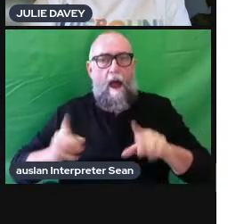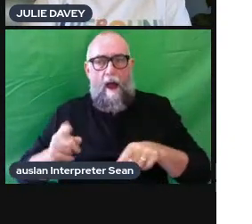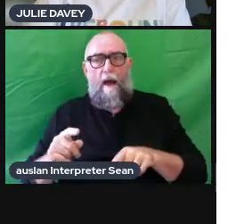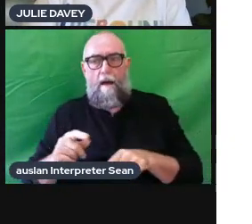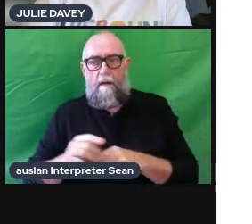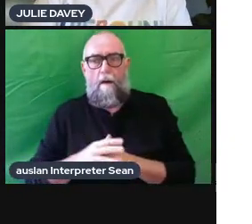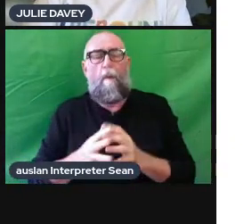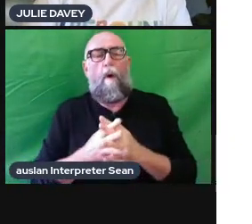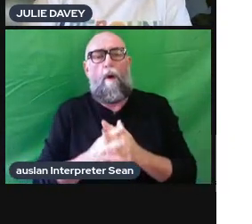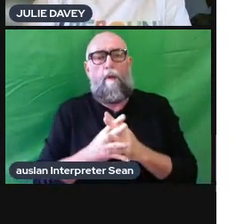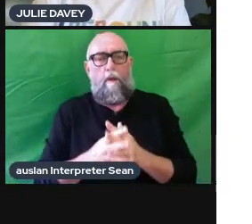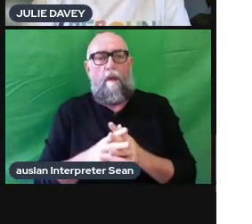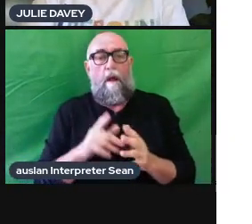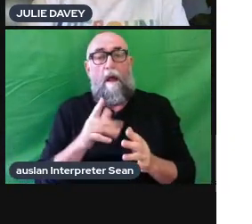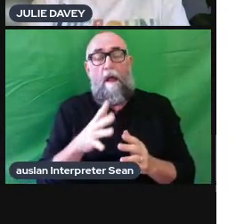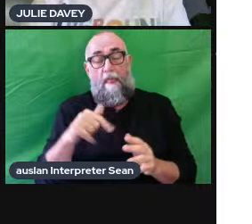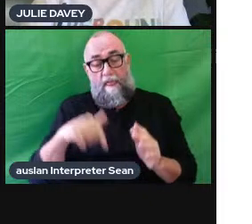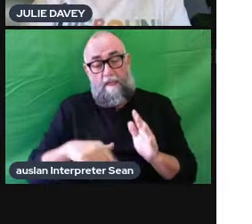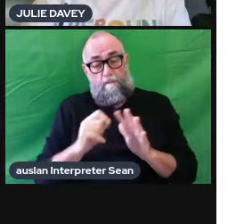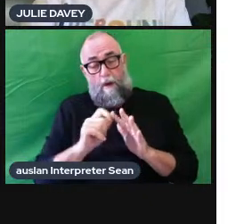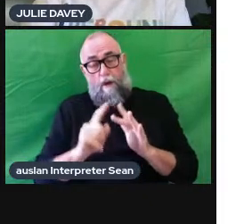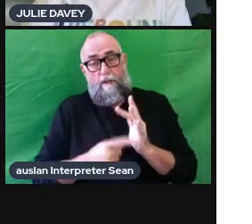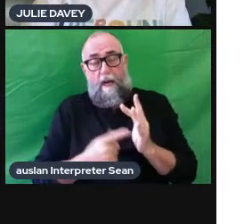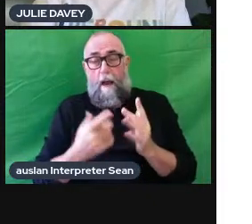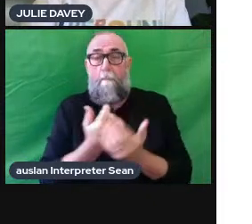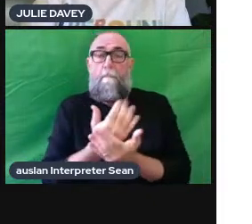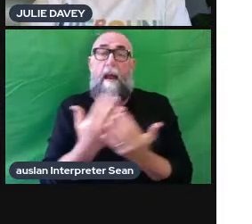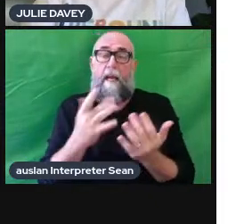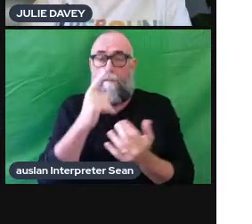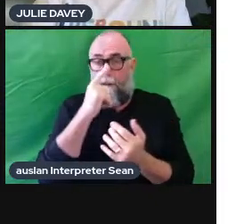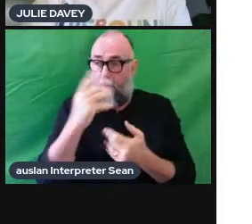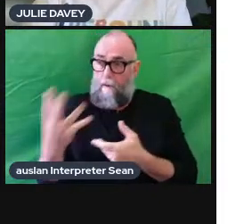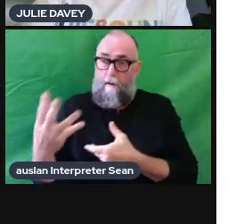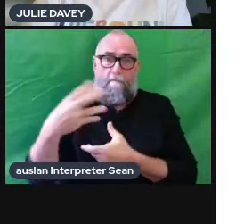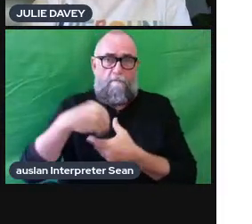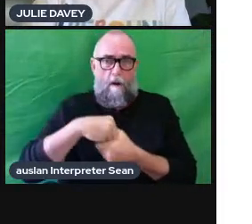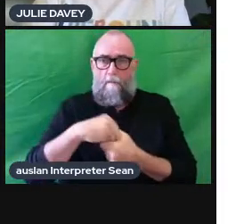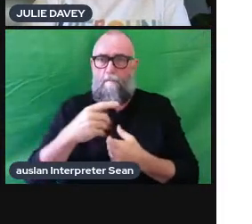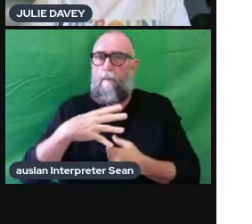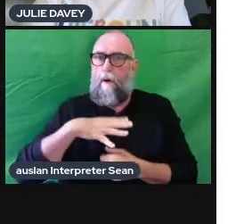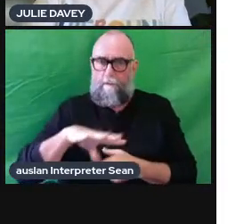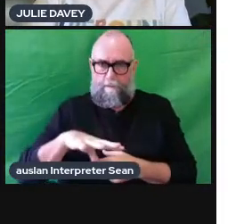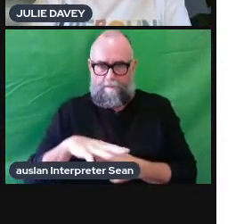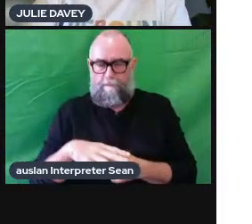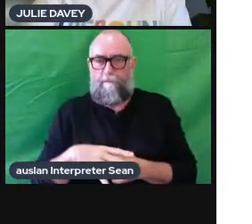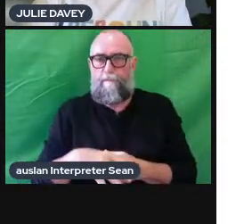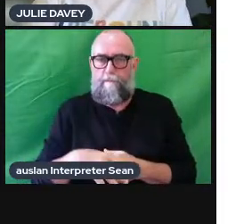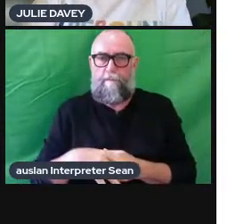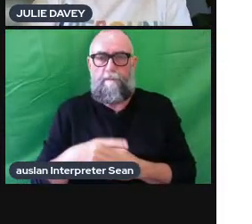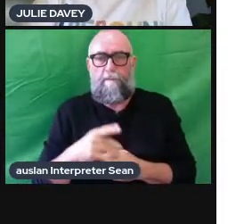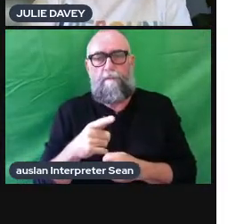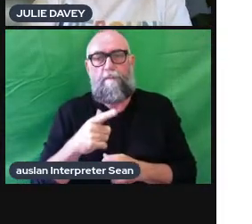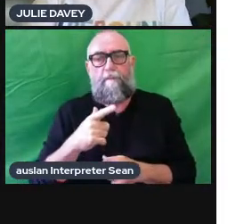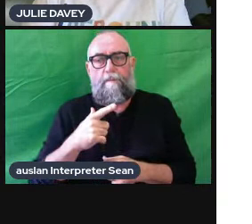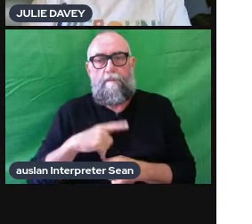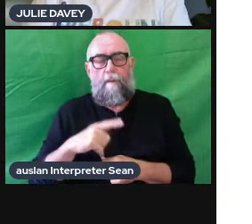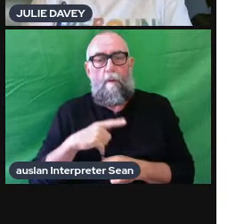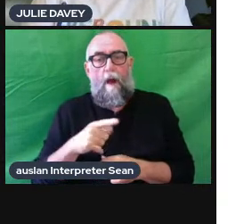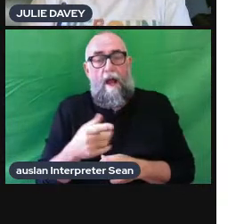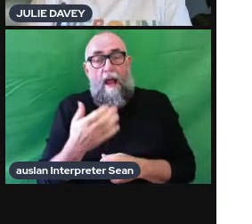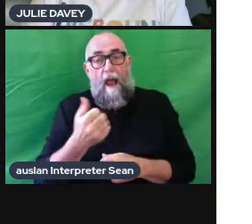amazing recruitment to this project because people knew that there was stroke survivors involved